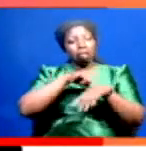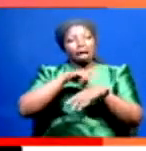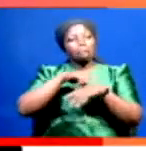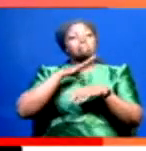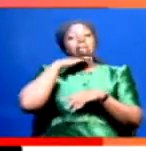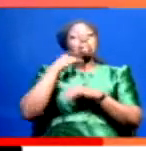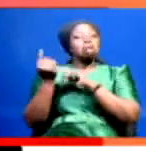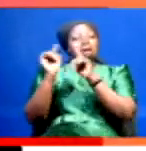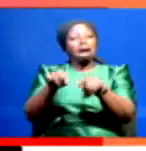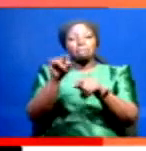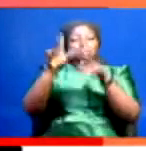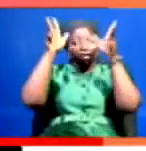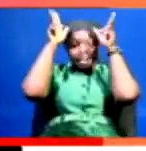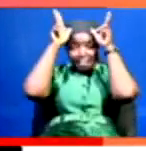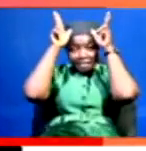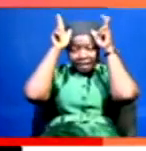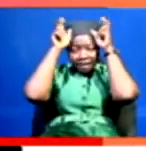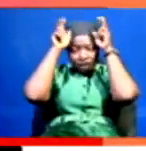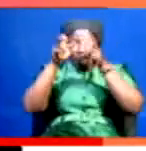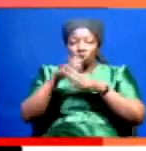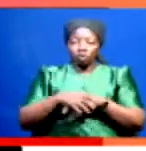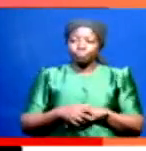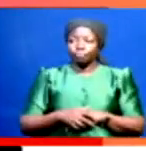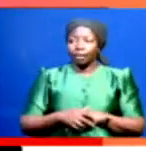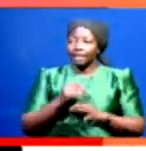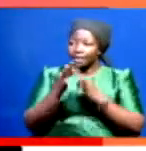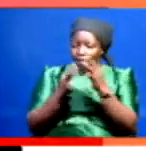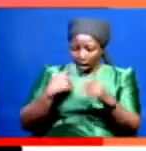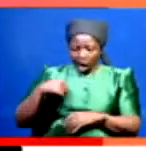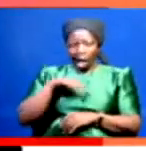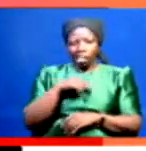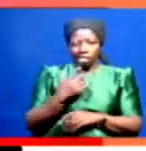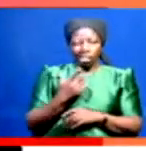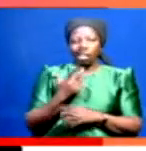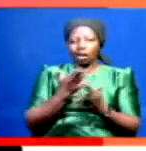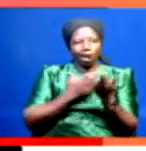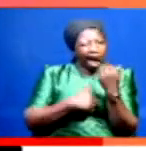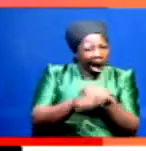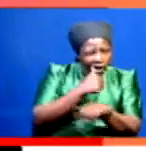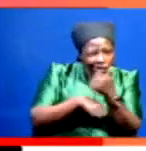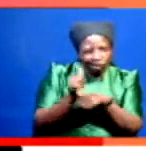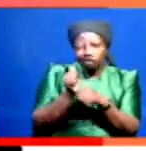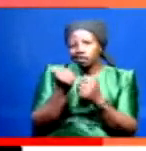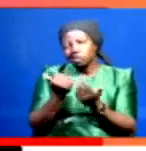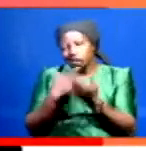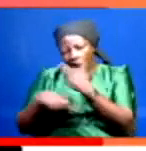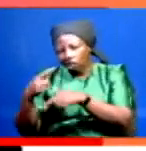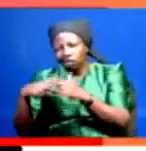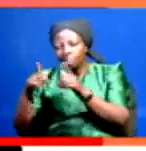that's satanic. That's satanic. And if we just react to something and just look at the